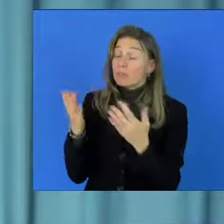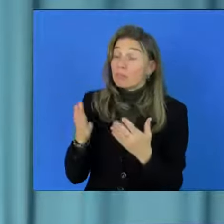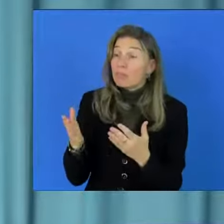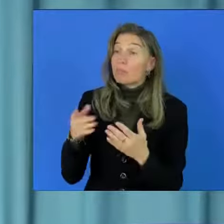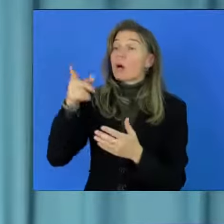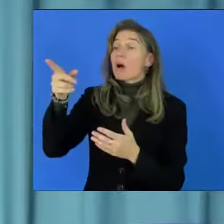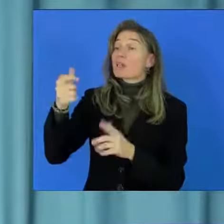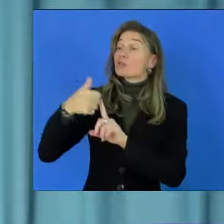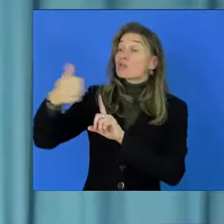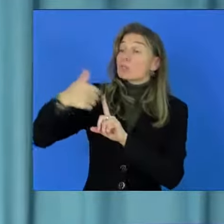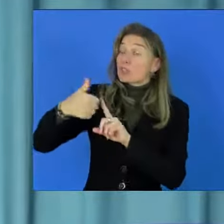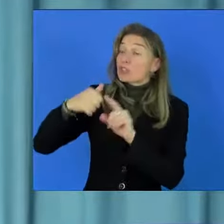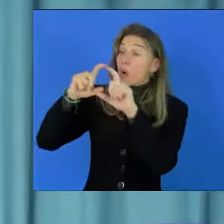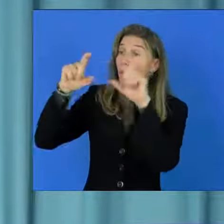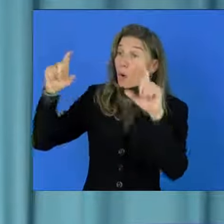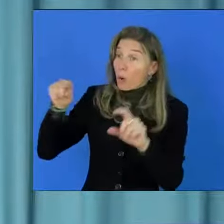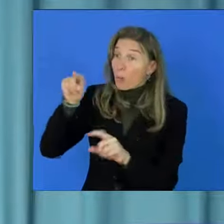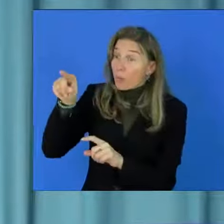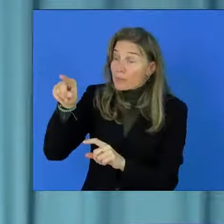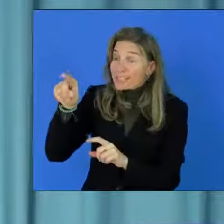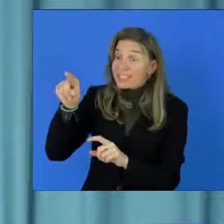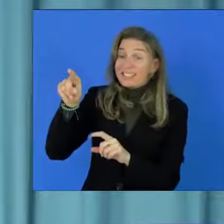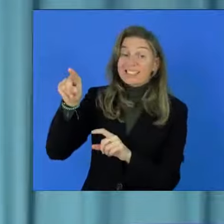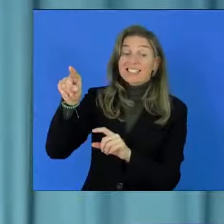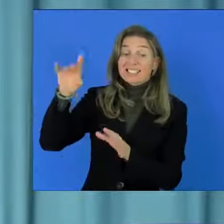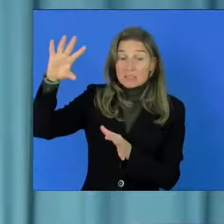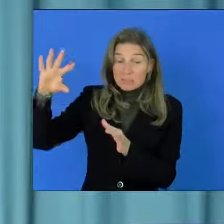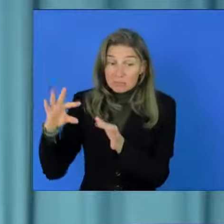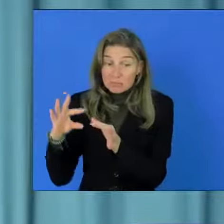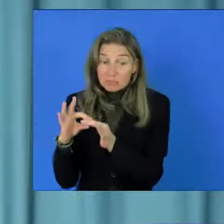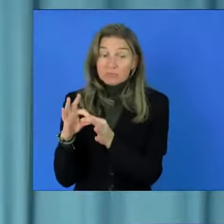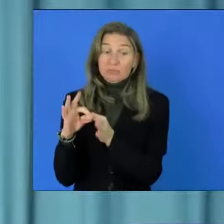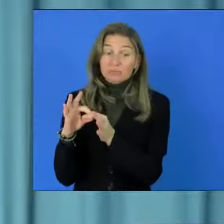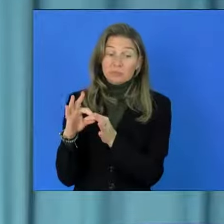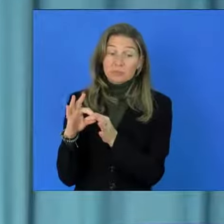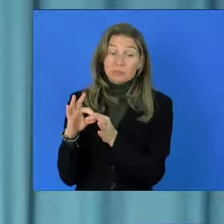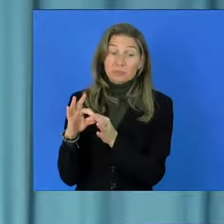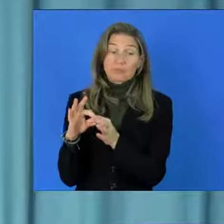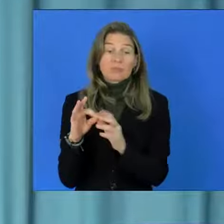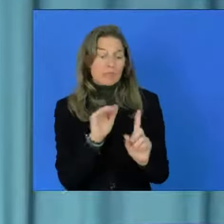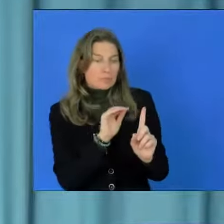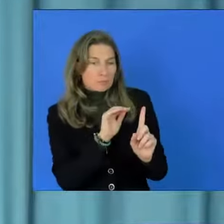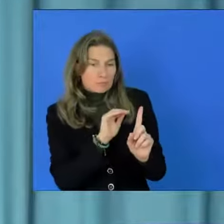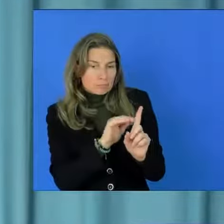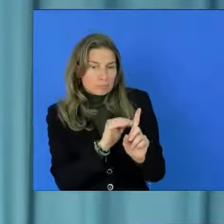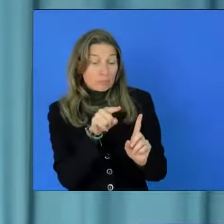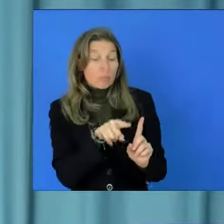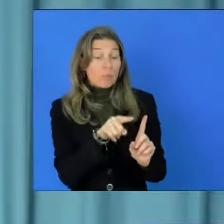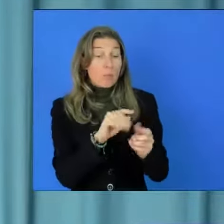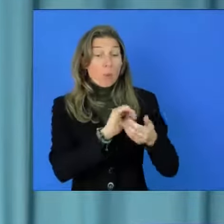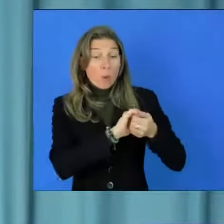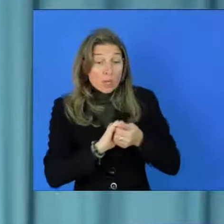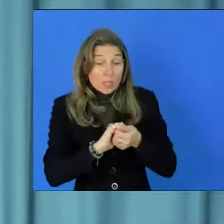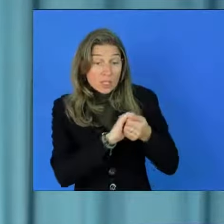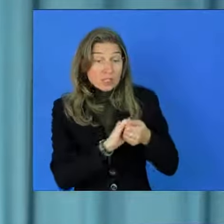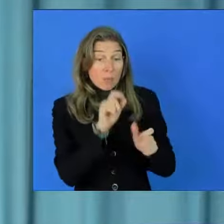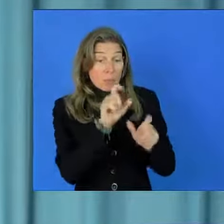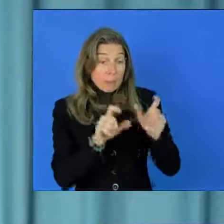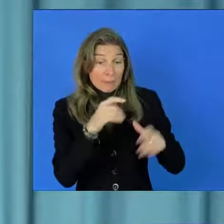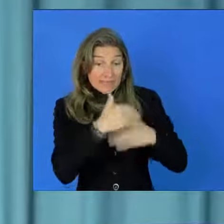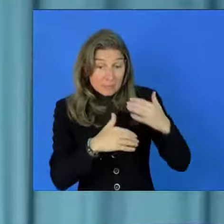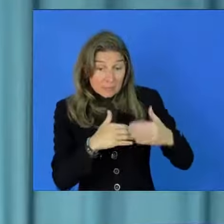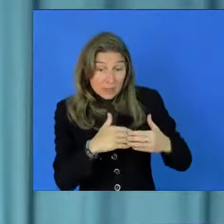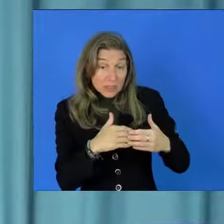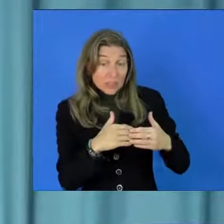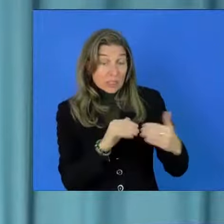to have our system is to ask organization of people with disabilities to contact us. Then we will contact municipalities or transport